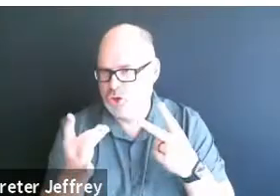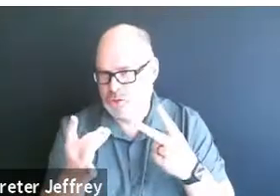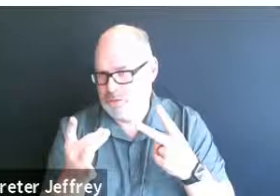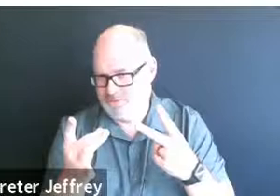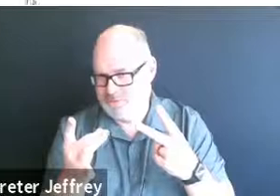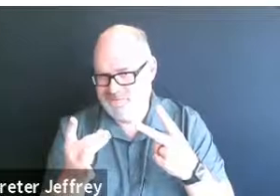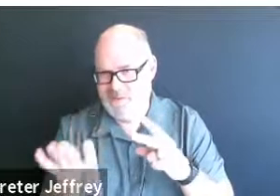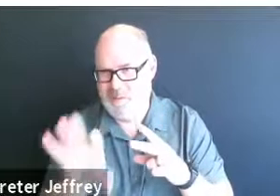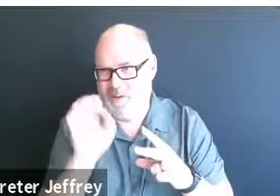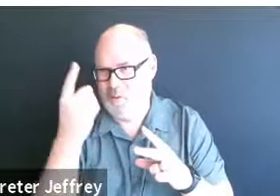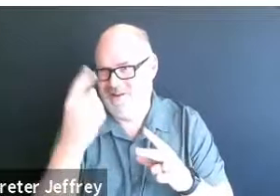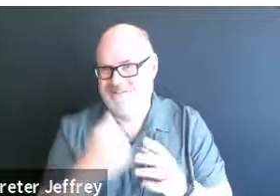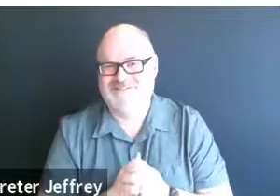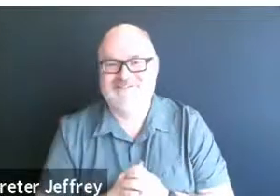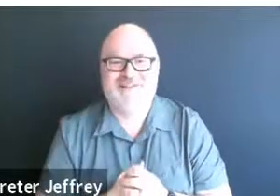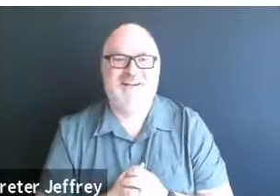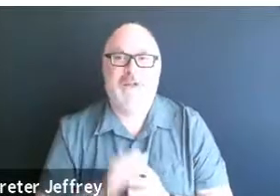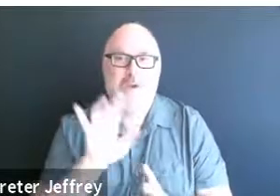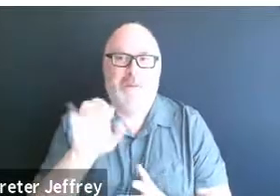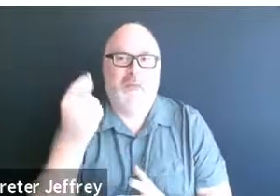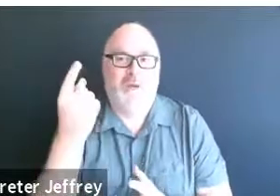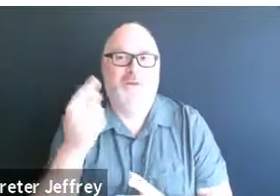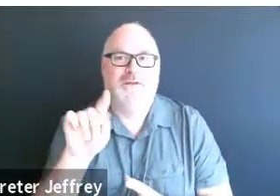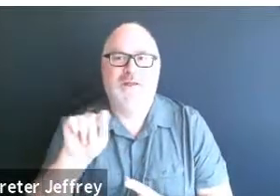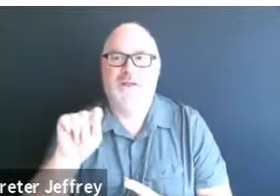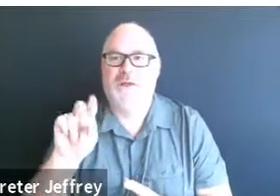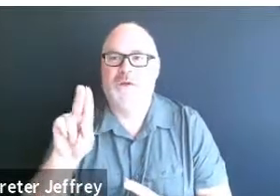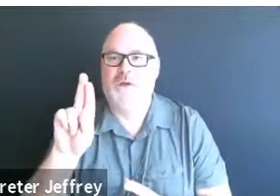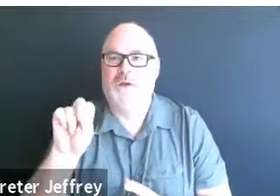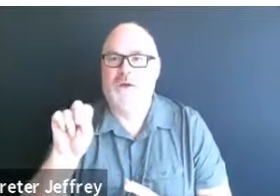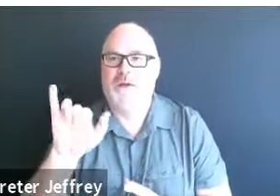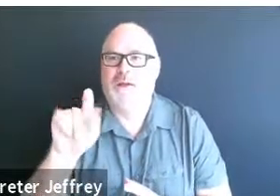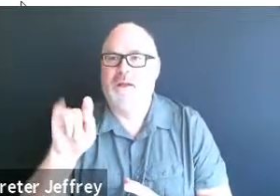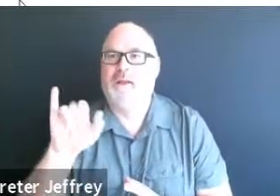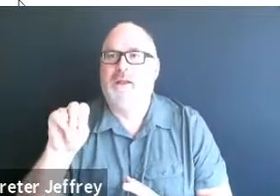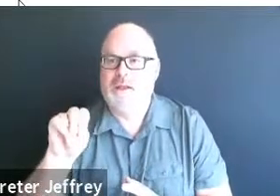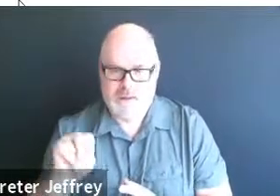is that it's the only option for the plagiarism checker. So we select Turnitin.